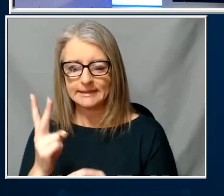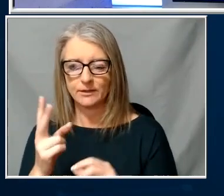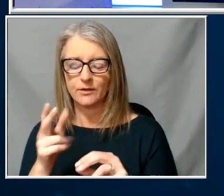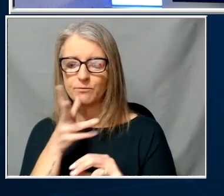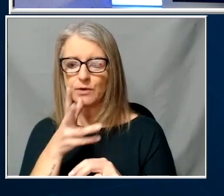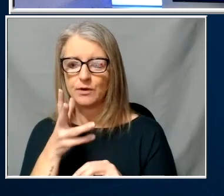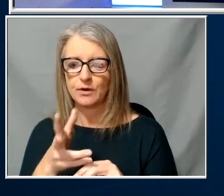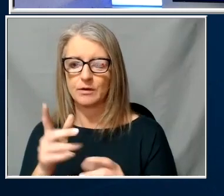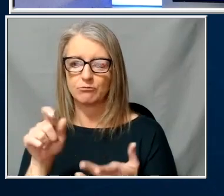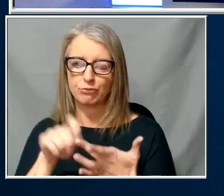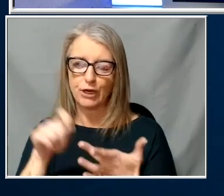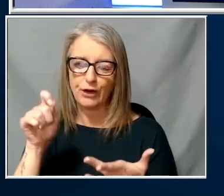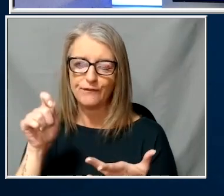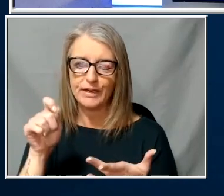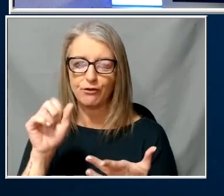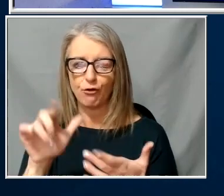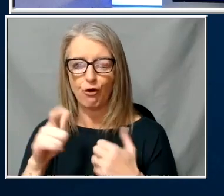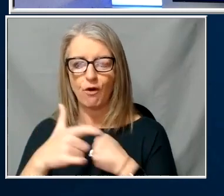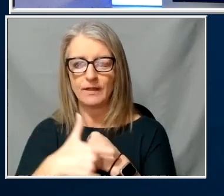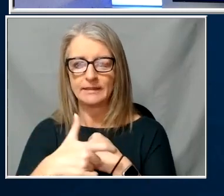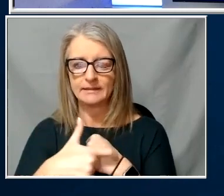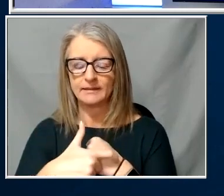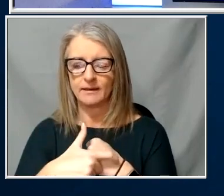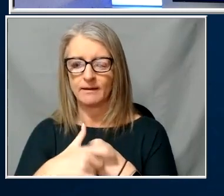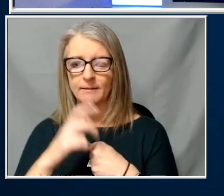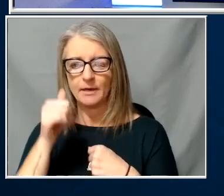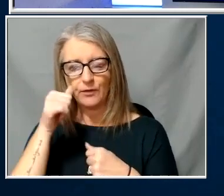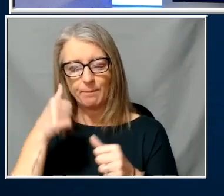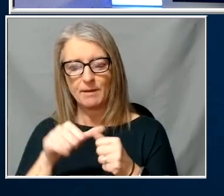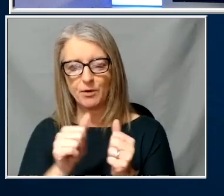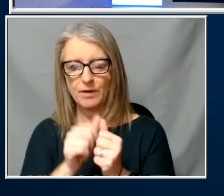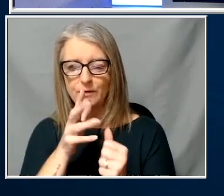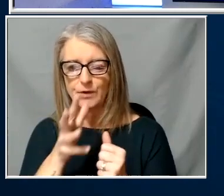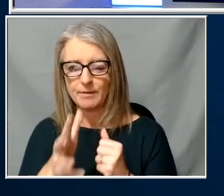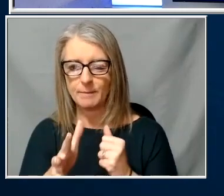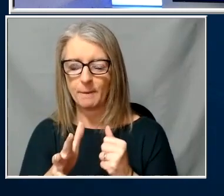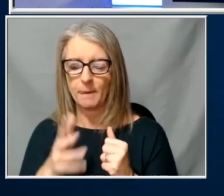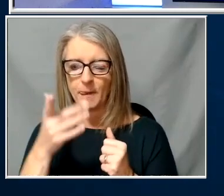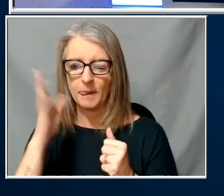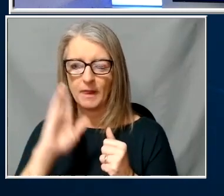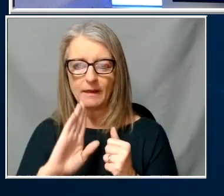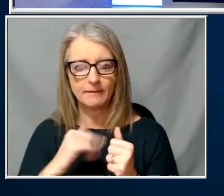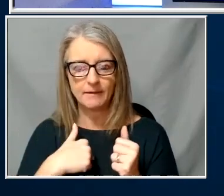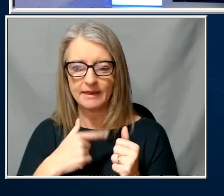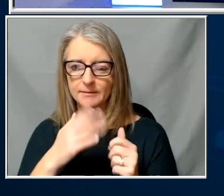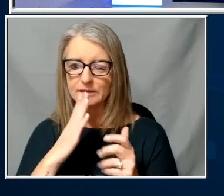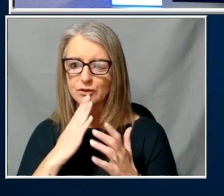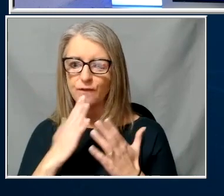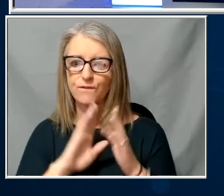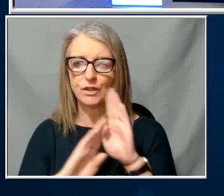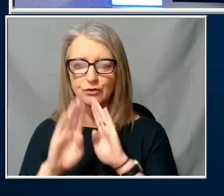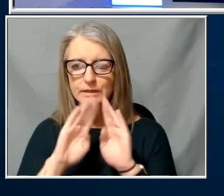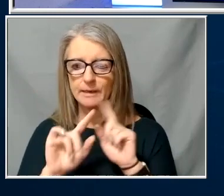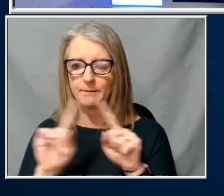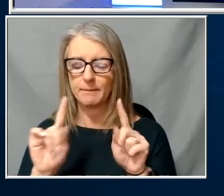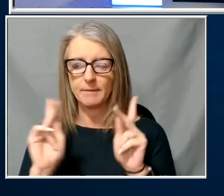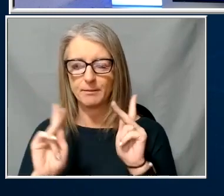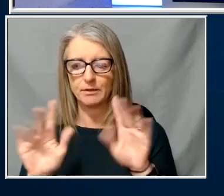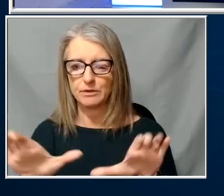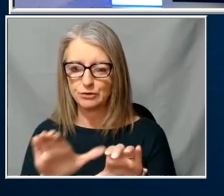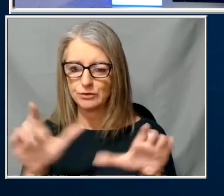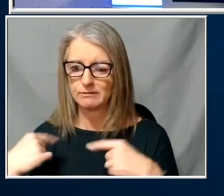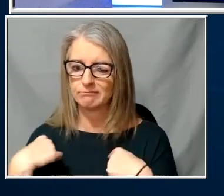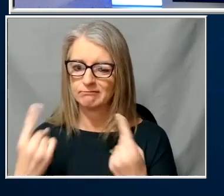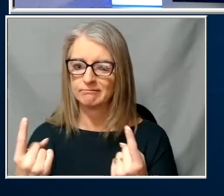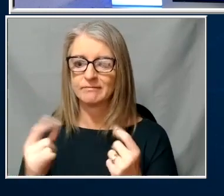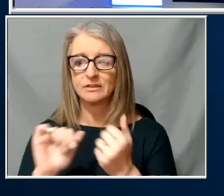her prick her finger just nonstop. I thought, God, that has got to be so frustrating and hard to manage, but people have done that so long. So this way you check